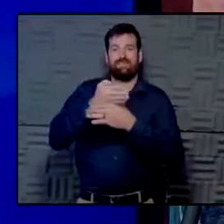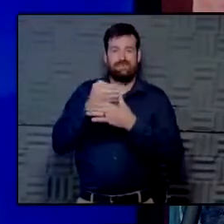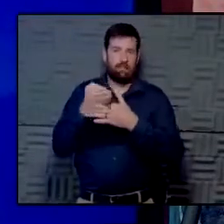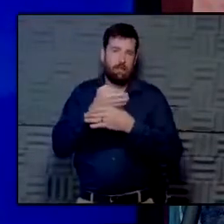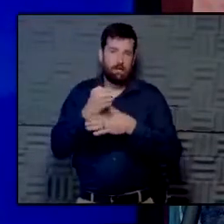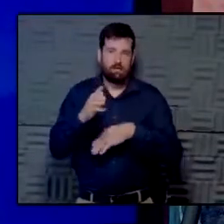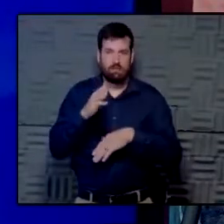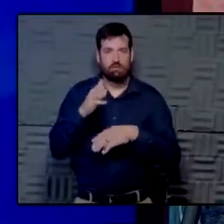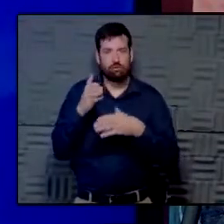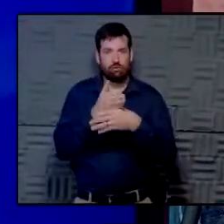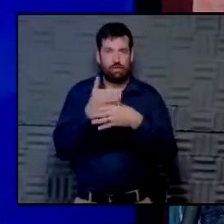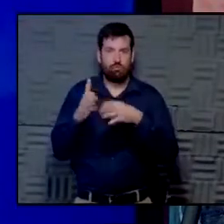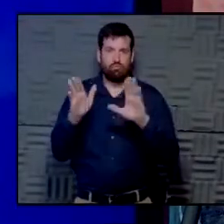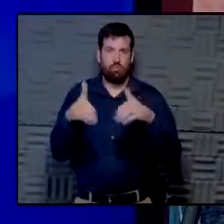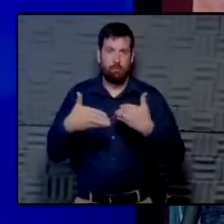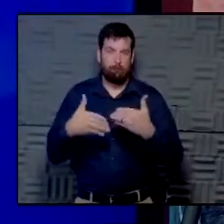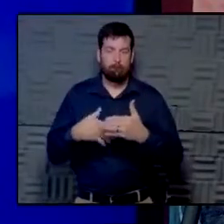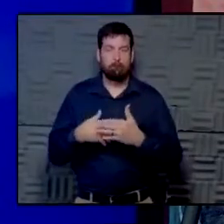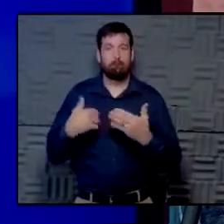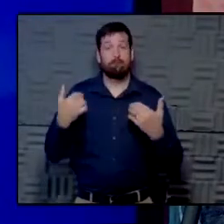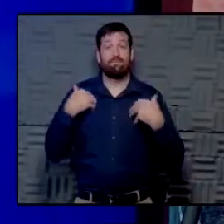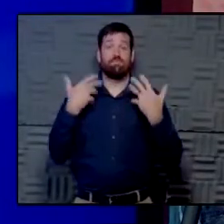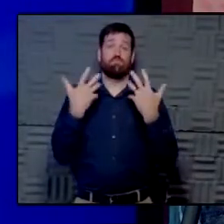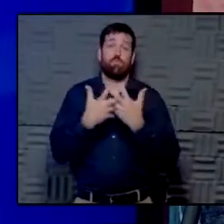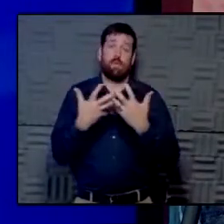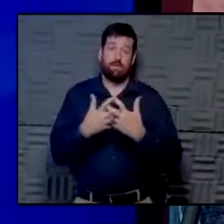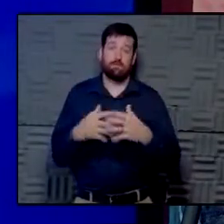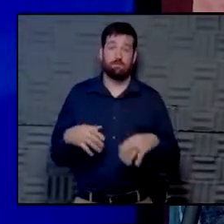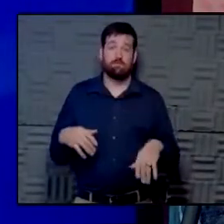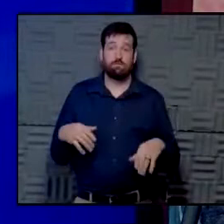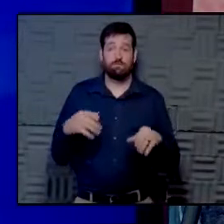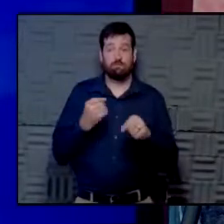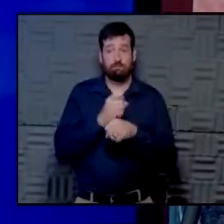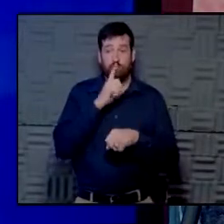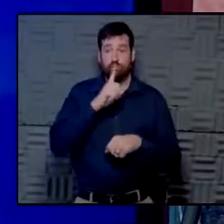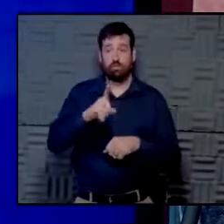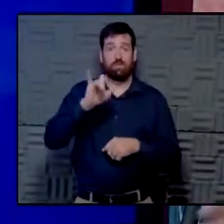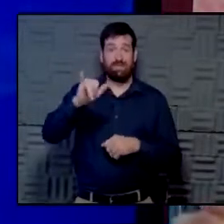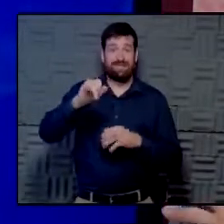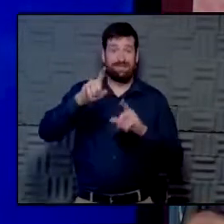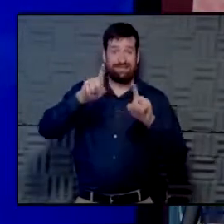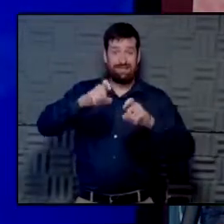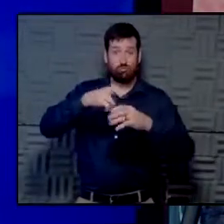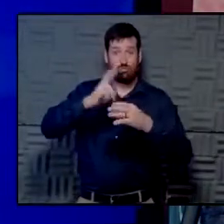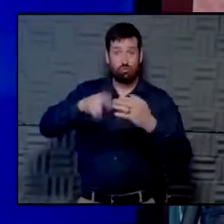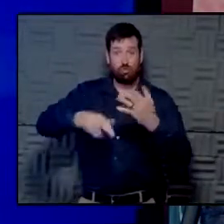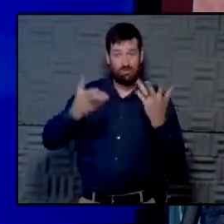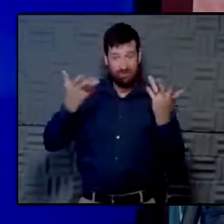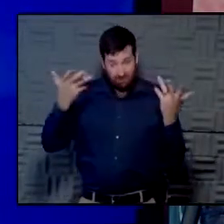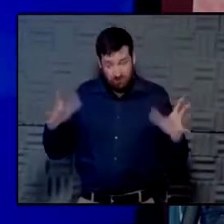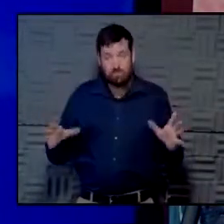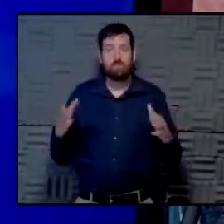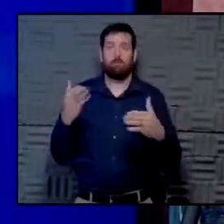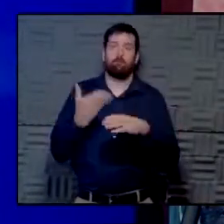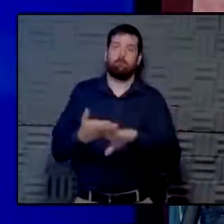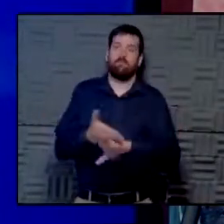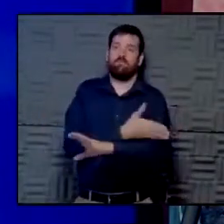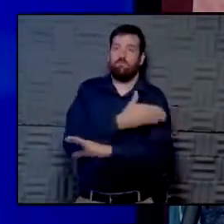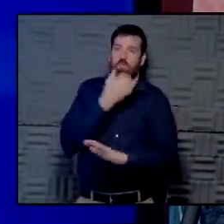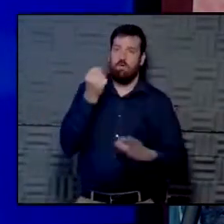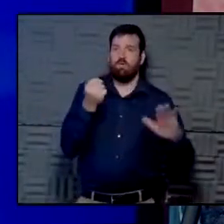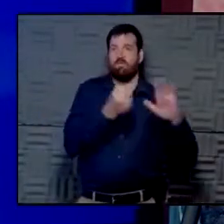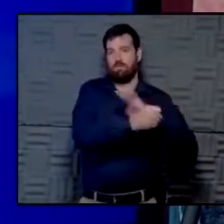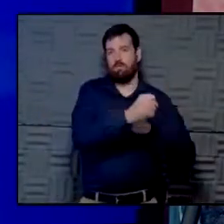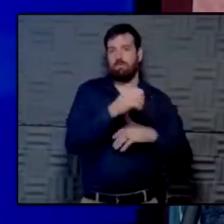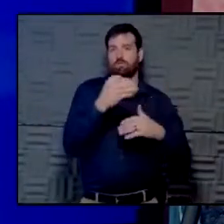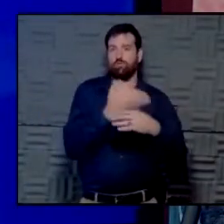roommate. And so we make sure that we have that we have that test result before we put them in a semi-private room. Yeah.